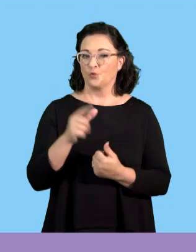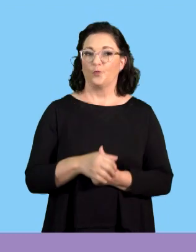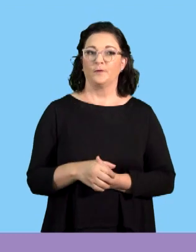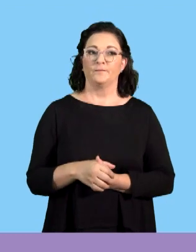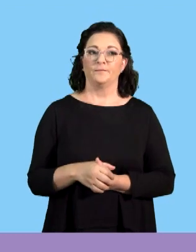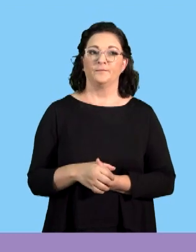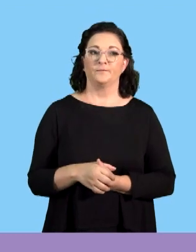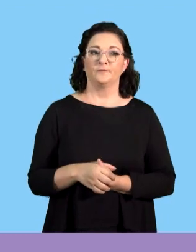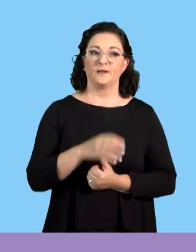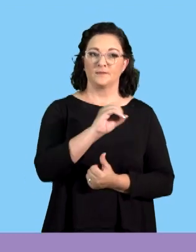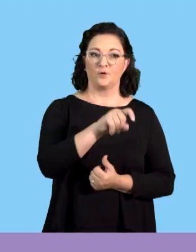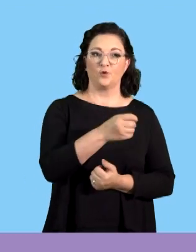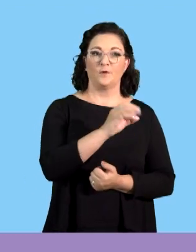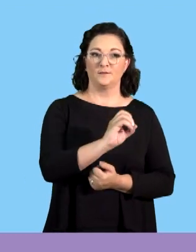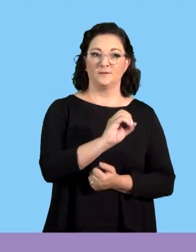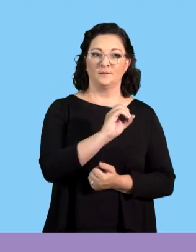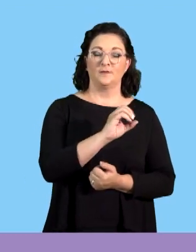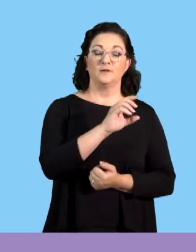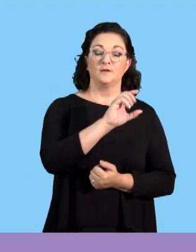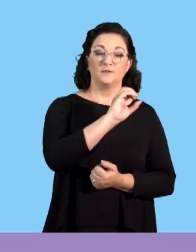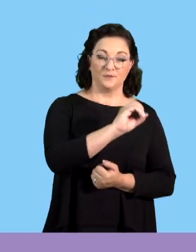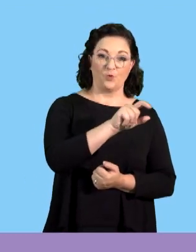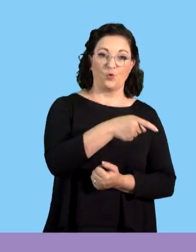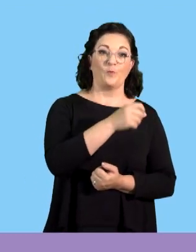solution. Solution would